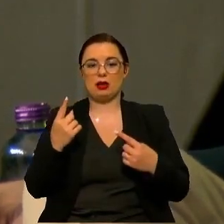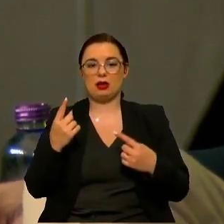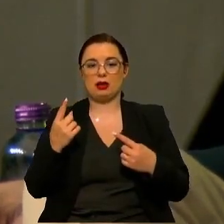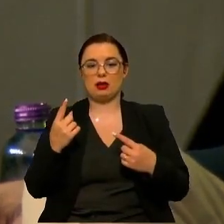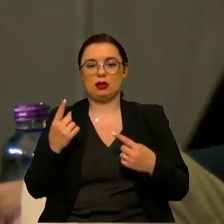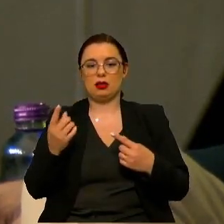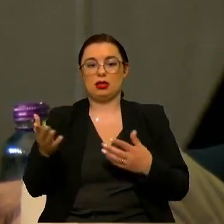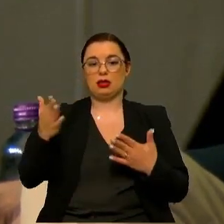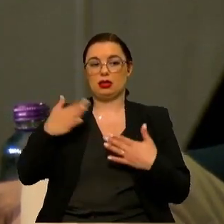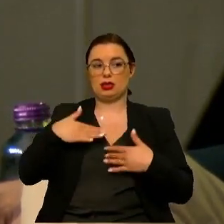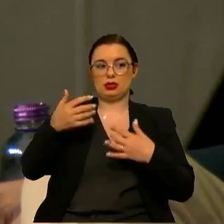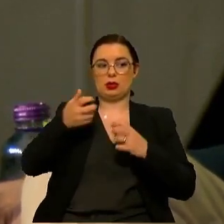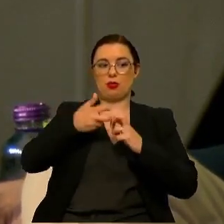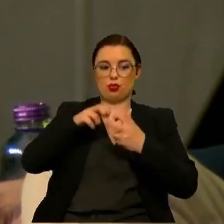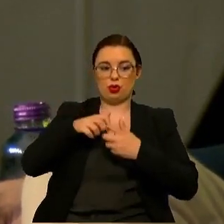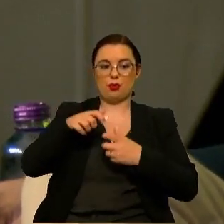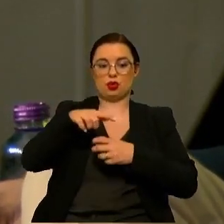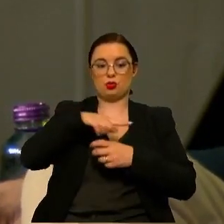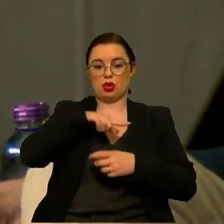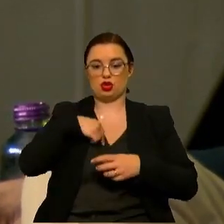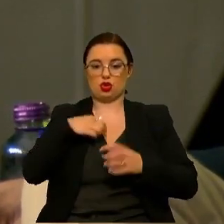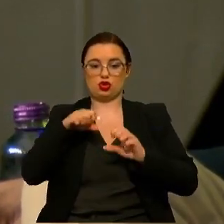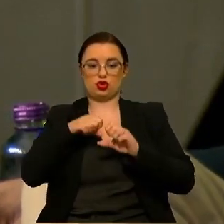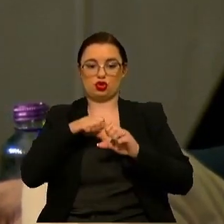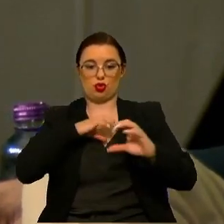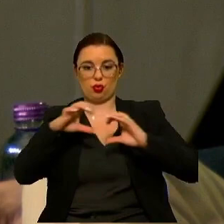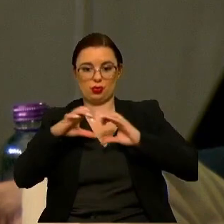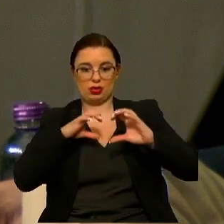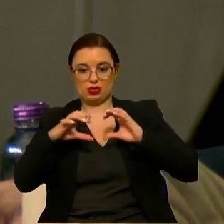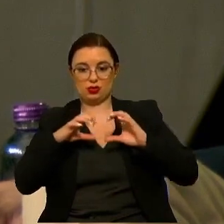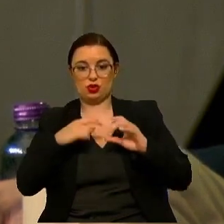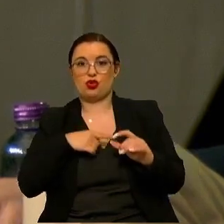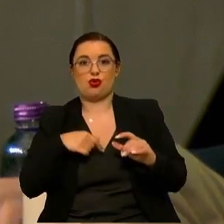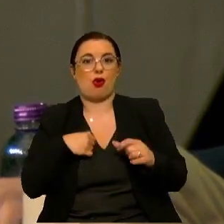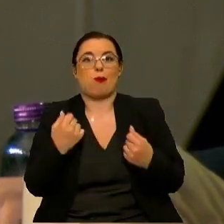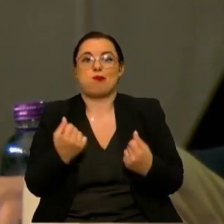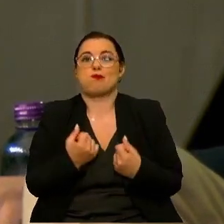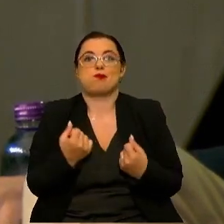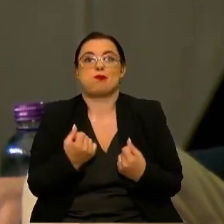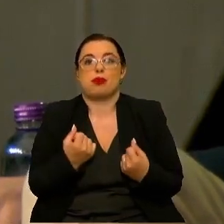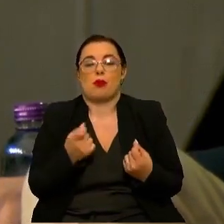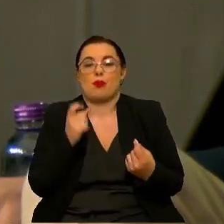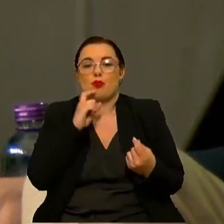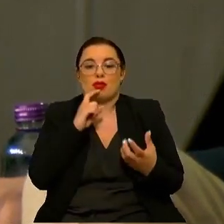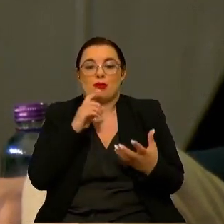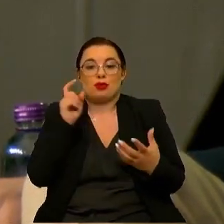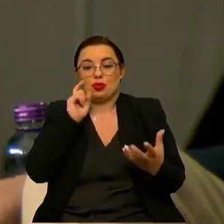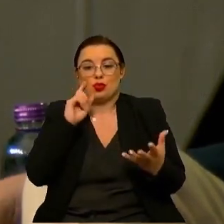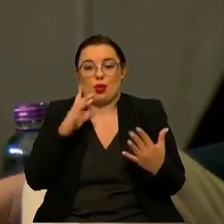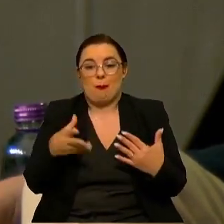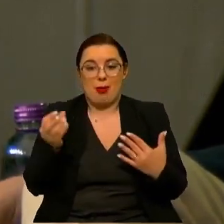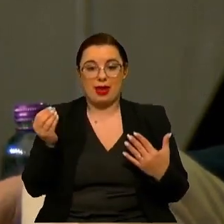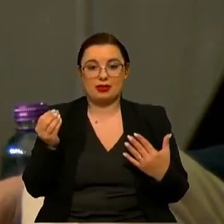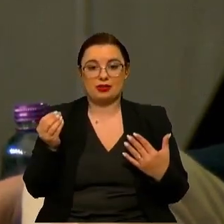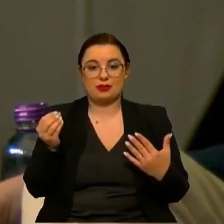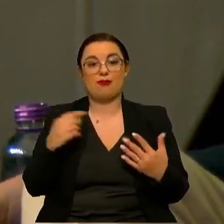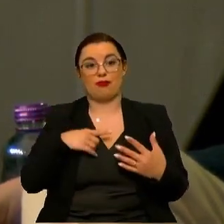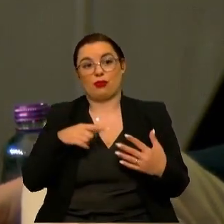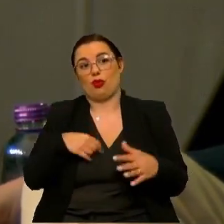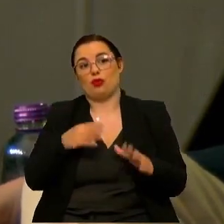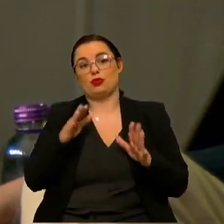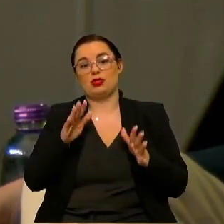something brings problems to our communication so that we're not able to commute